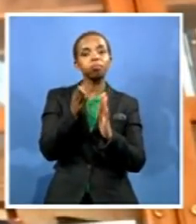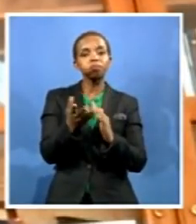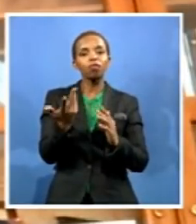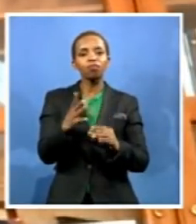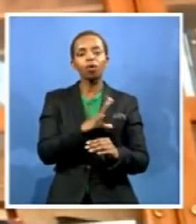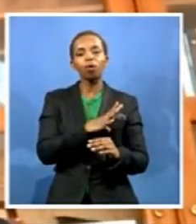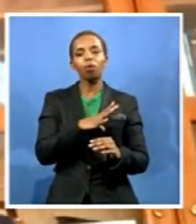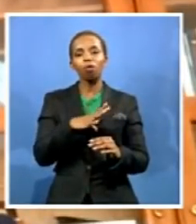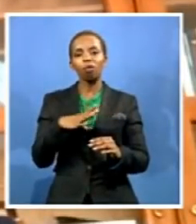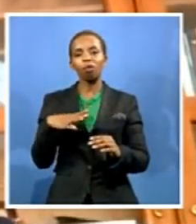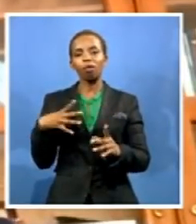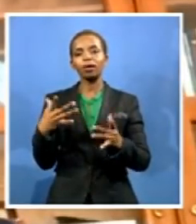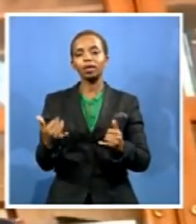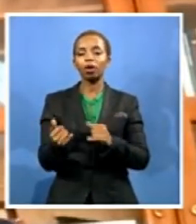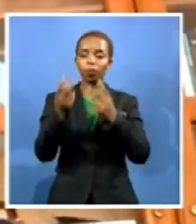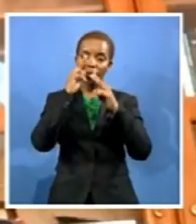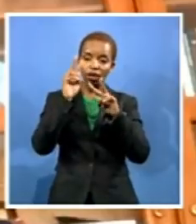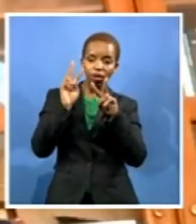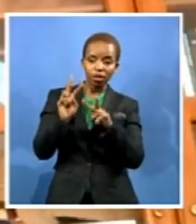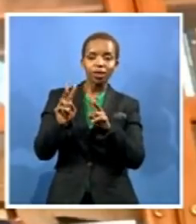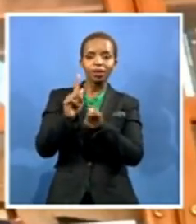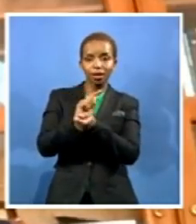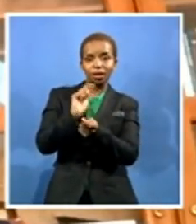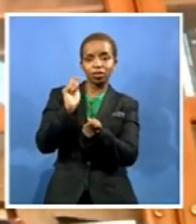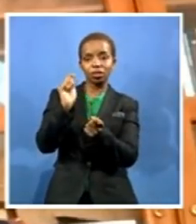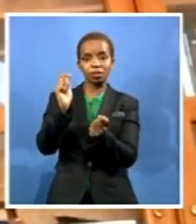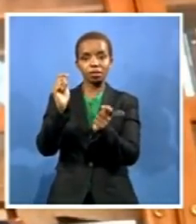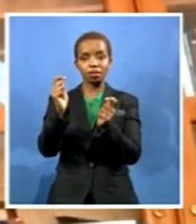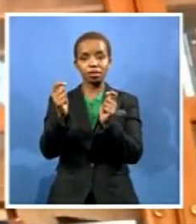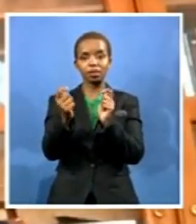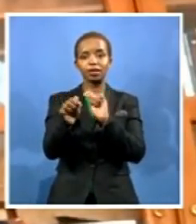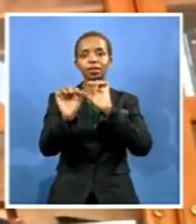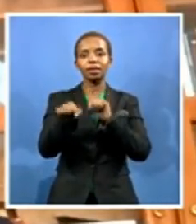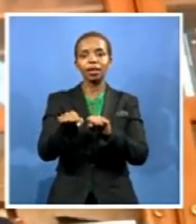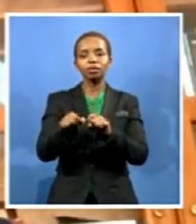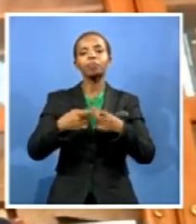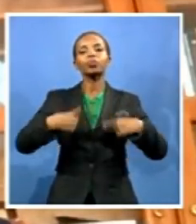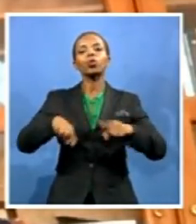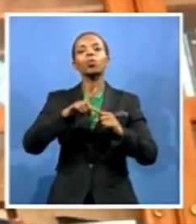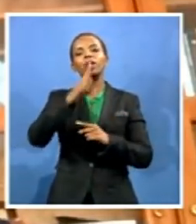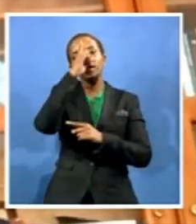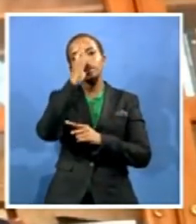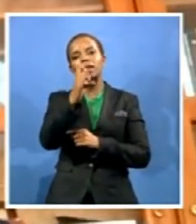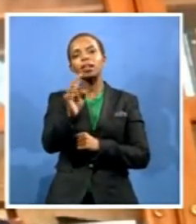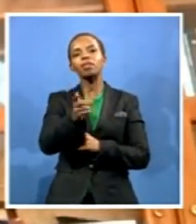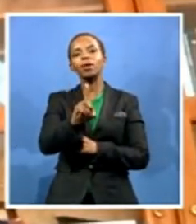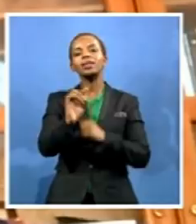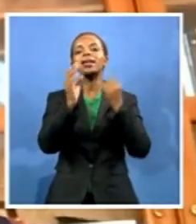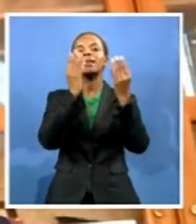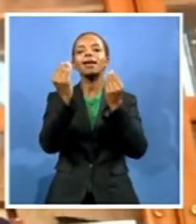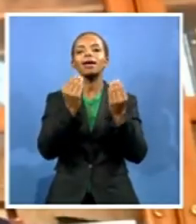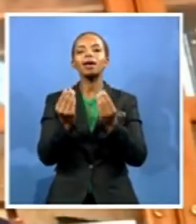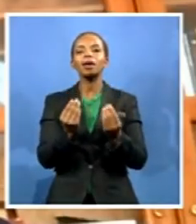the epidemic. We actually believe that the numbers that are going to be coming in the beginning of winter, when